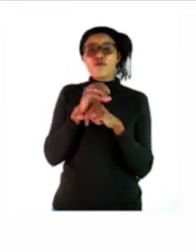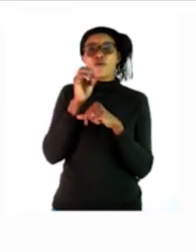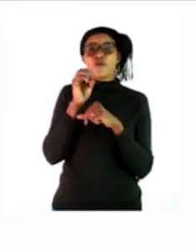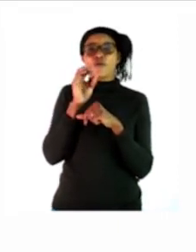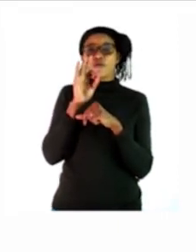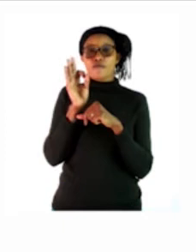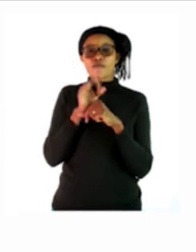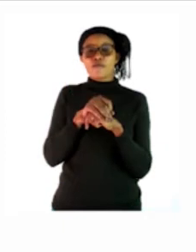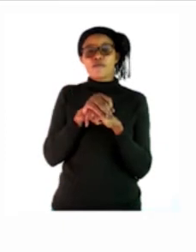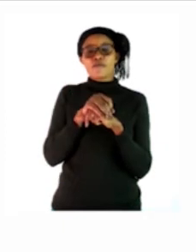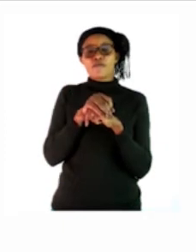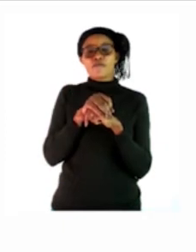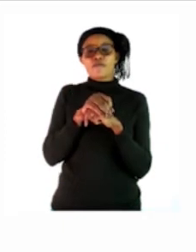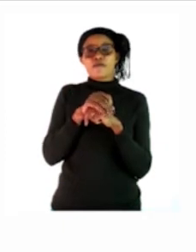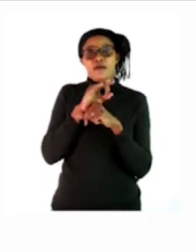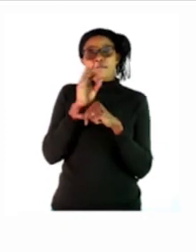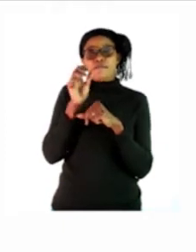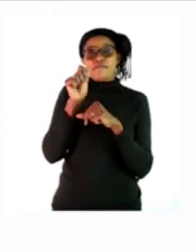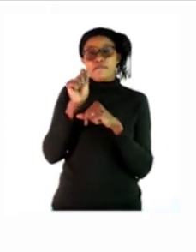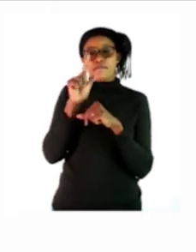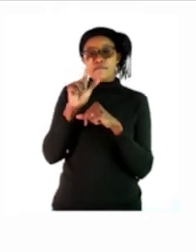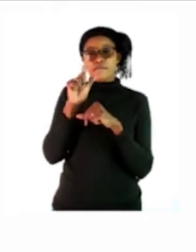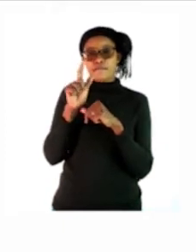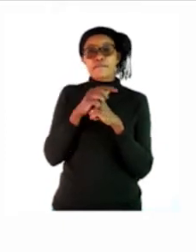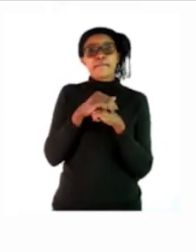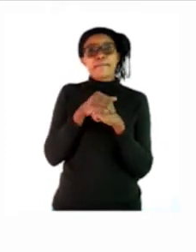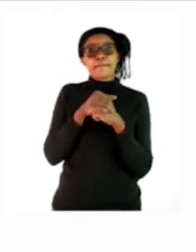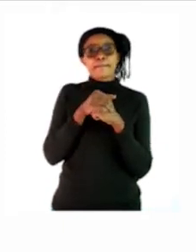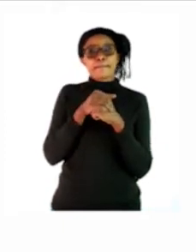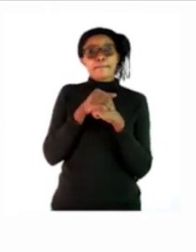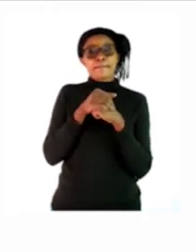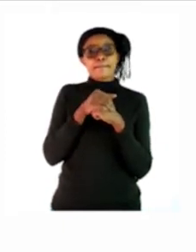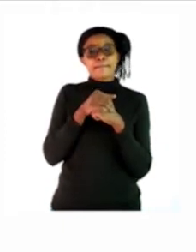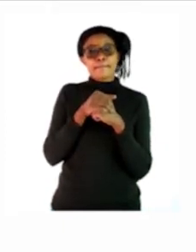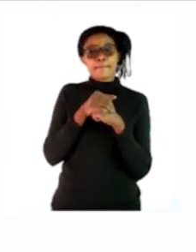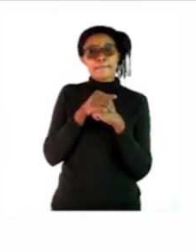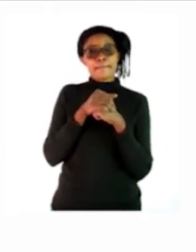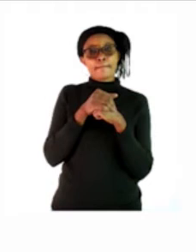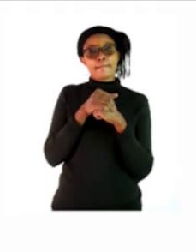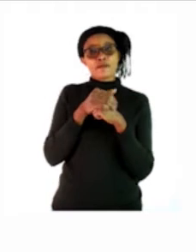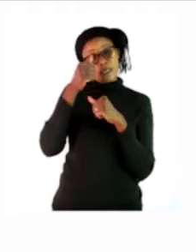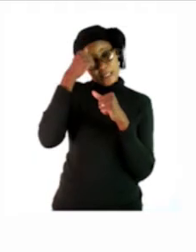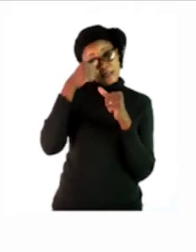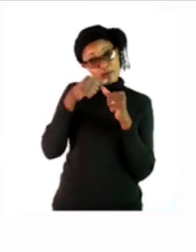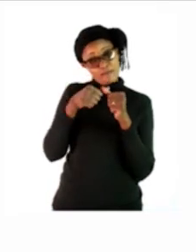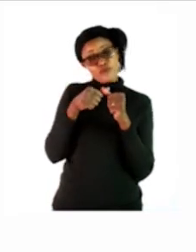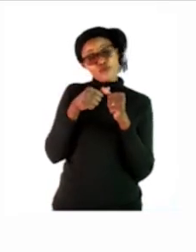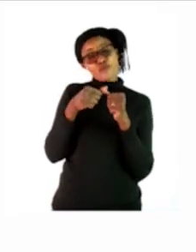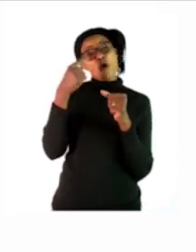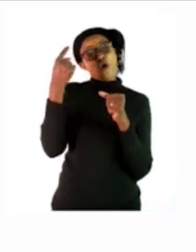of, and fall. Remember what teacher said? You have to